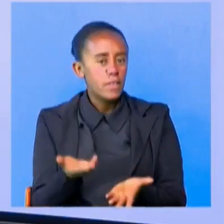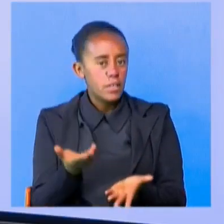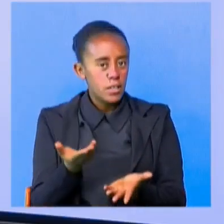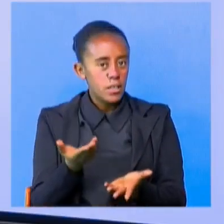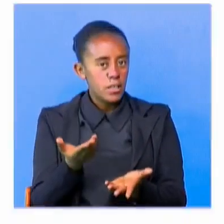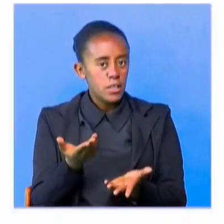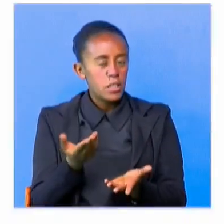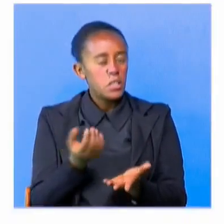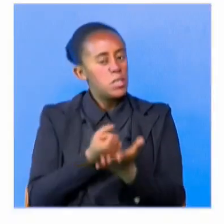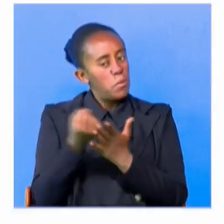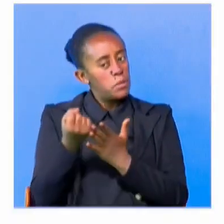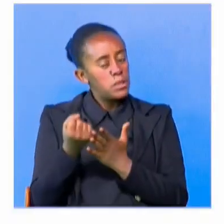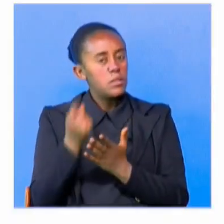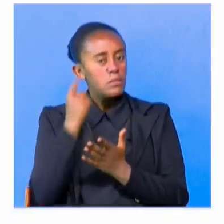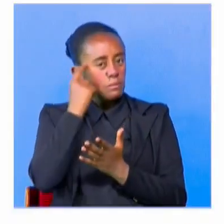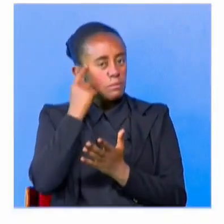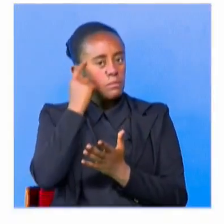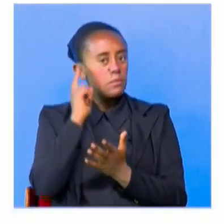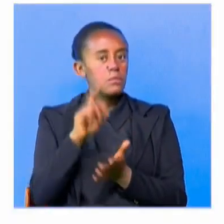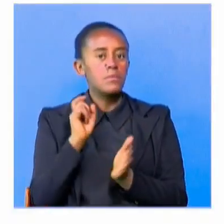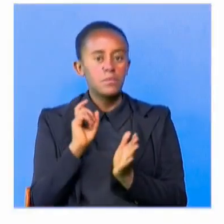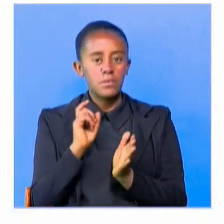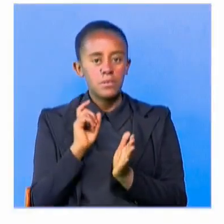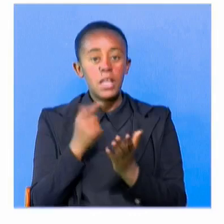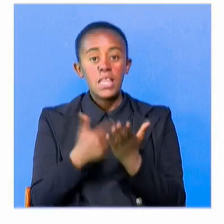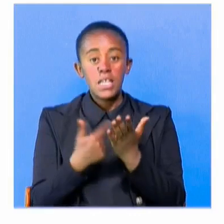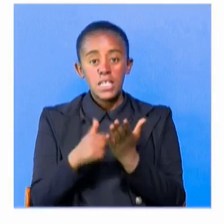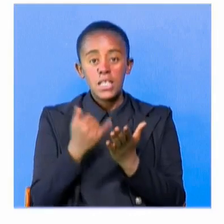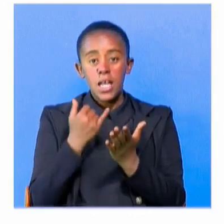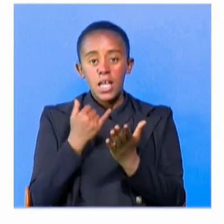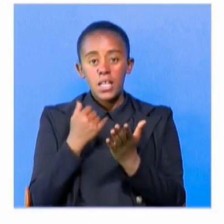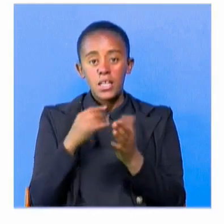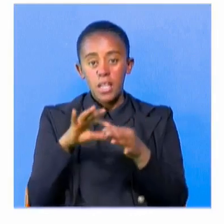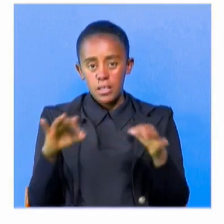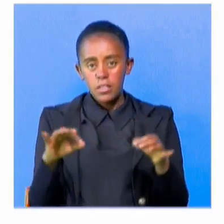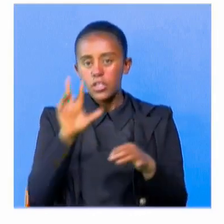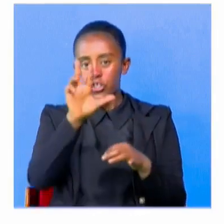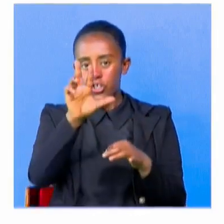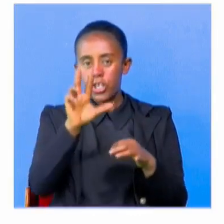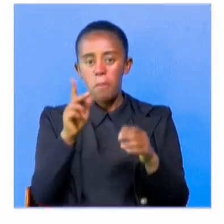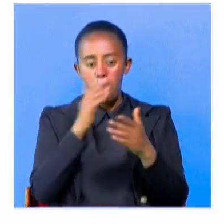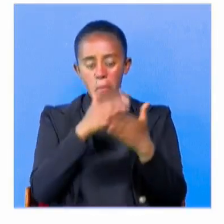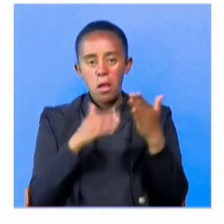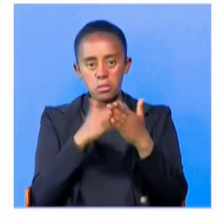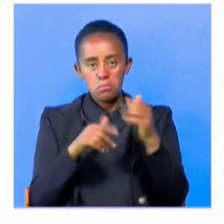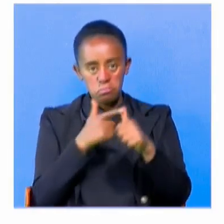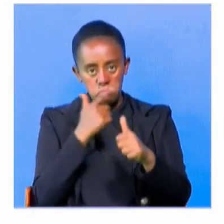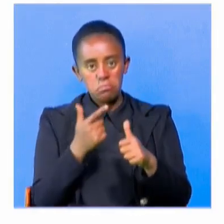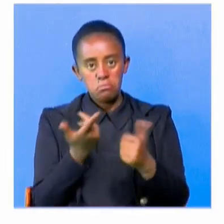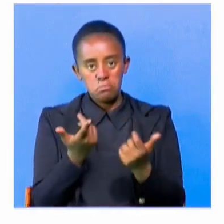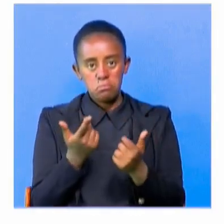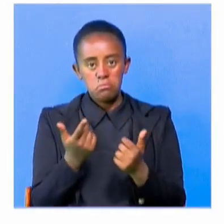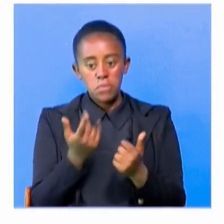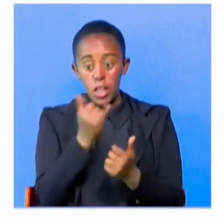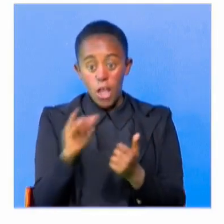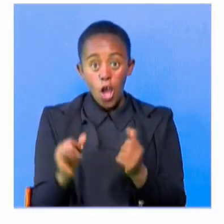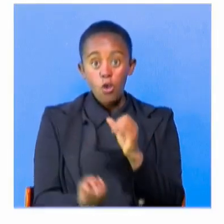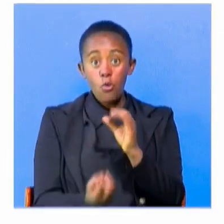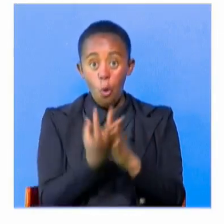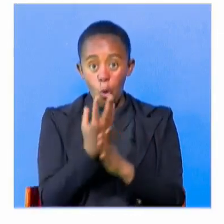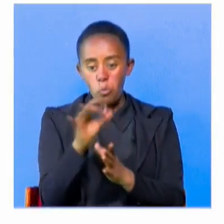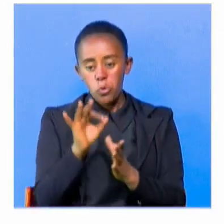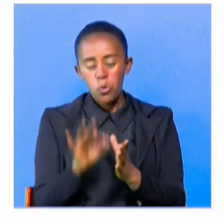a subject? Definitely. This sentence is consisted of three parts. They grow vegetables in the garden. They